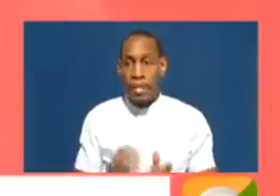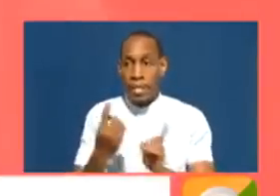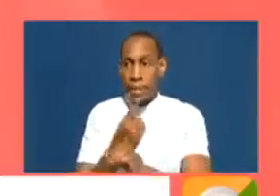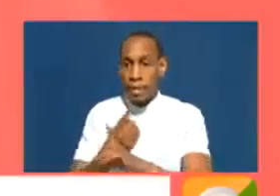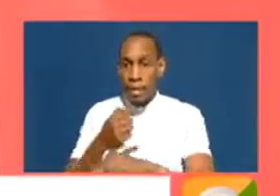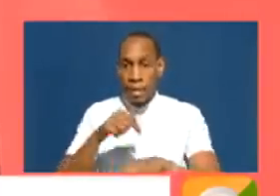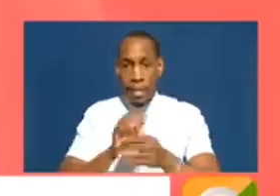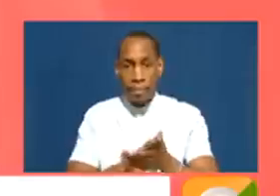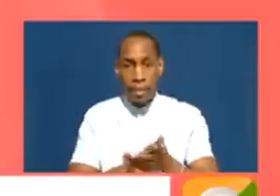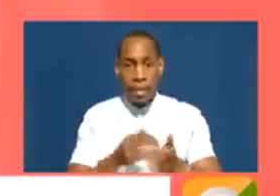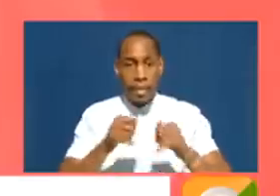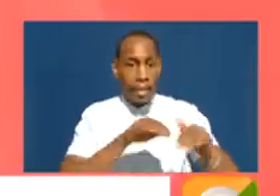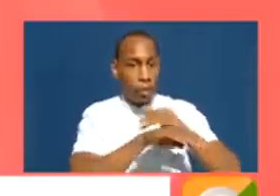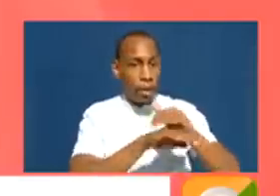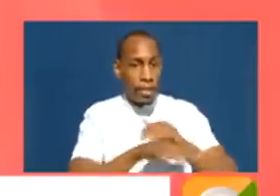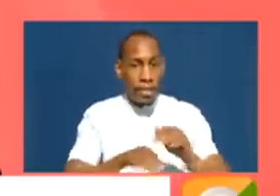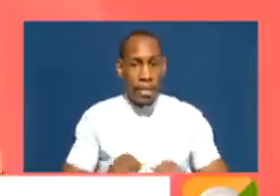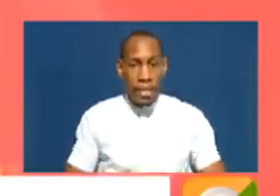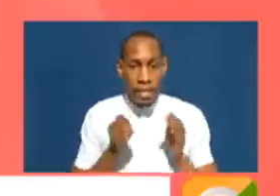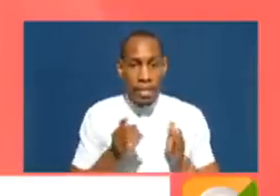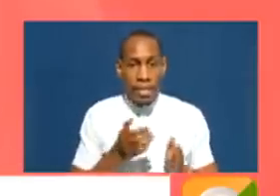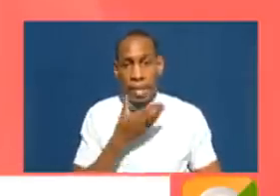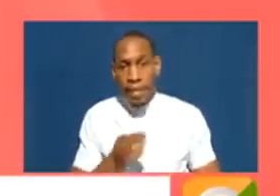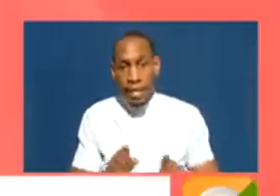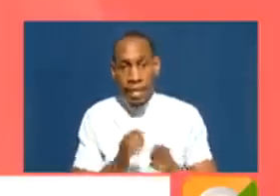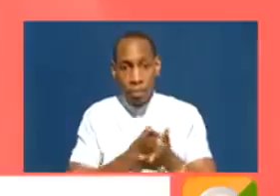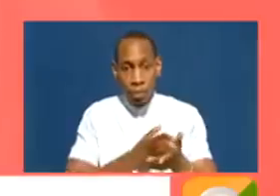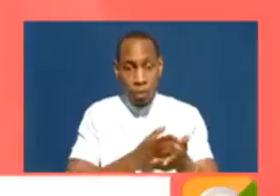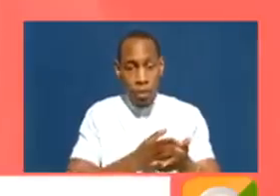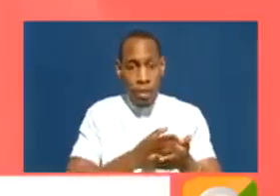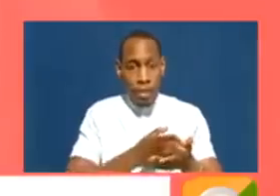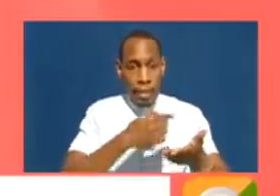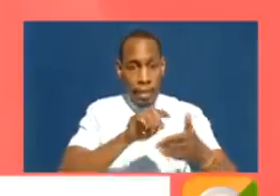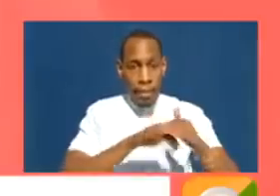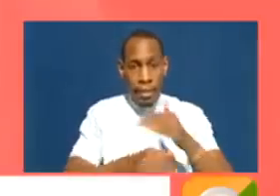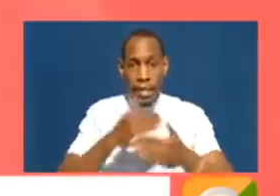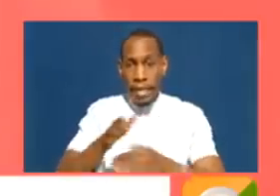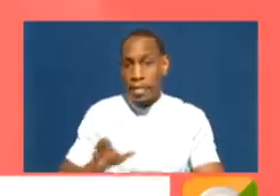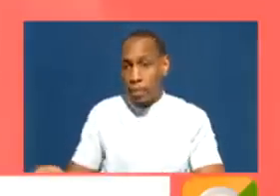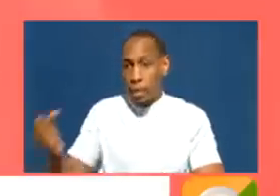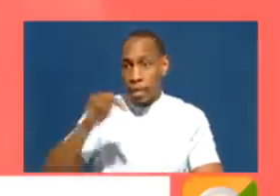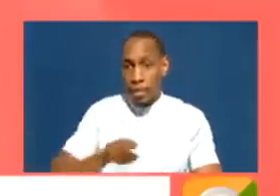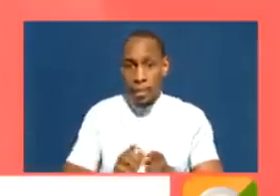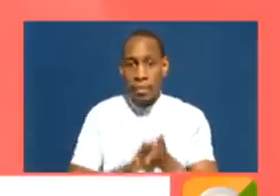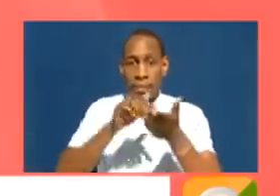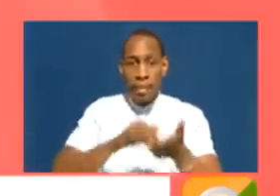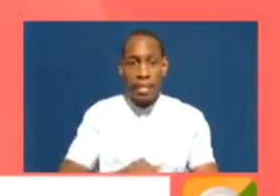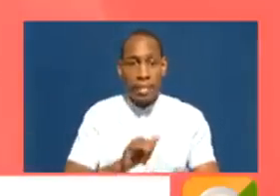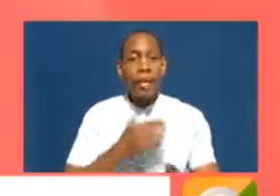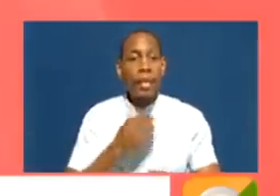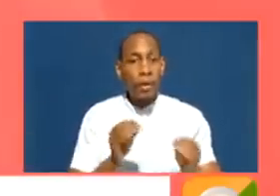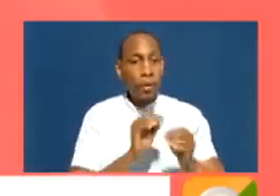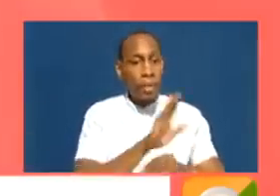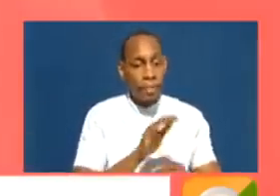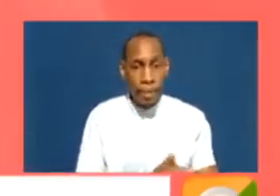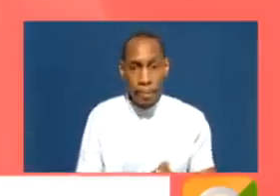to access the chairman, and actually a day passed. And the following morning when I came and I insisted I was going to see him,